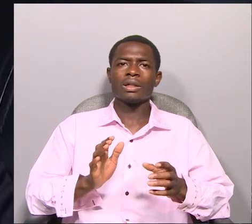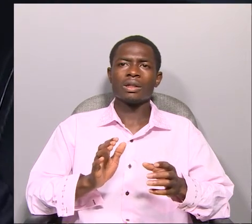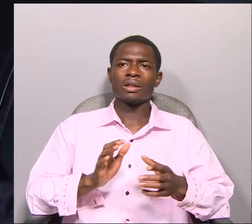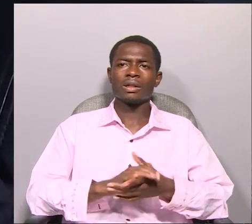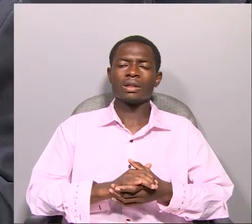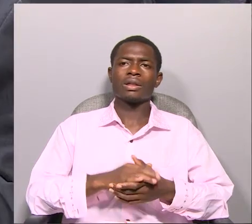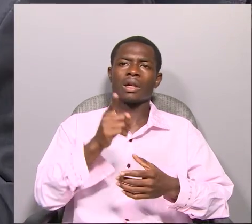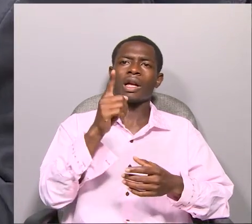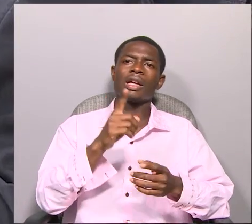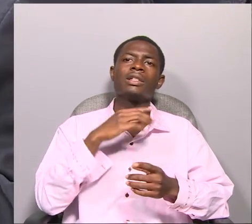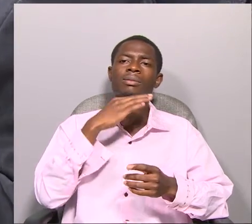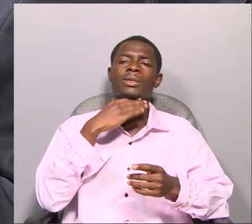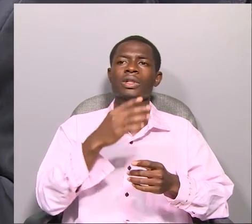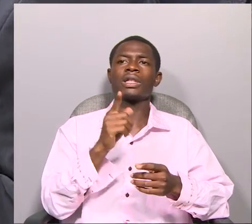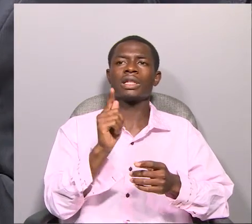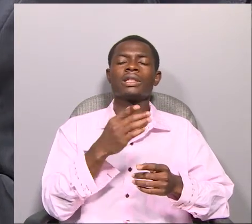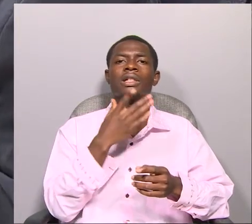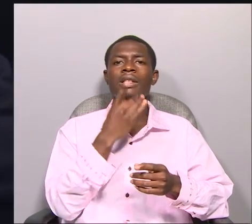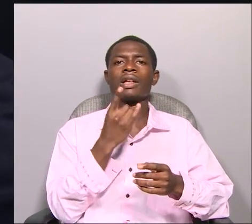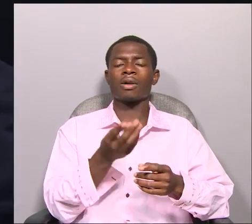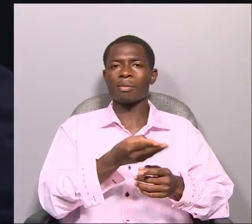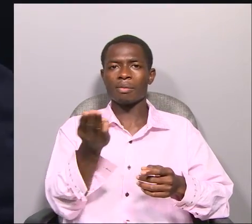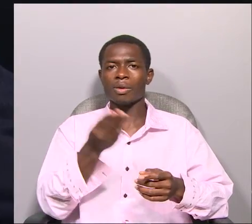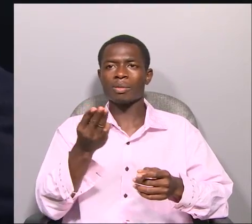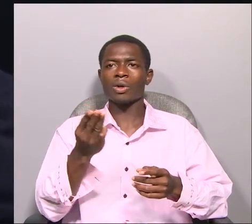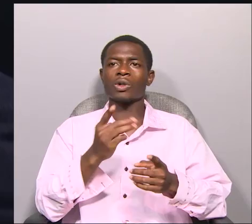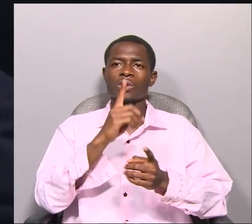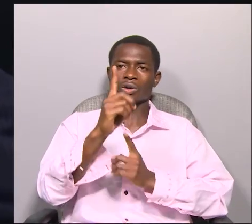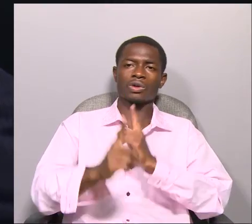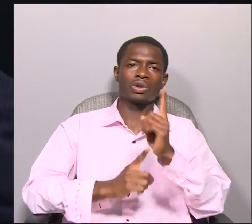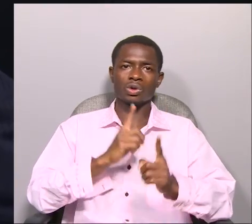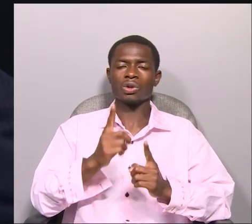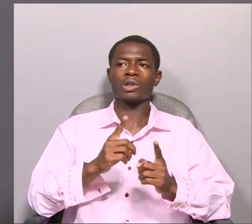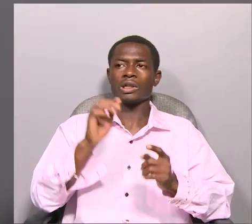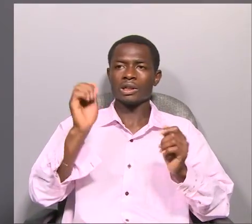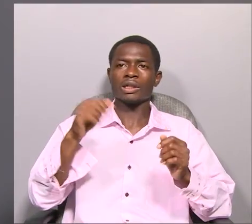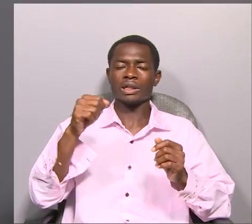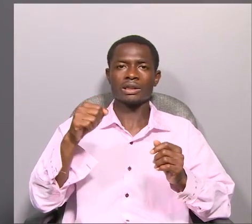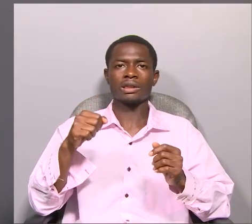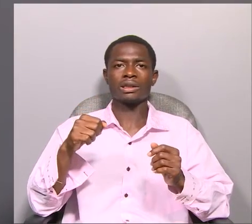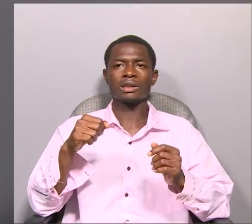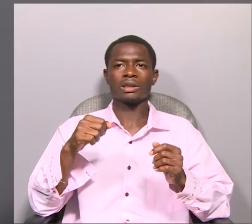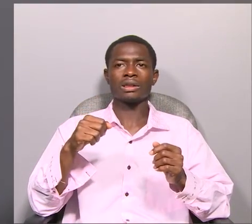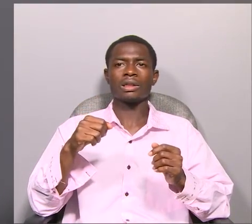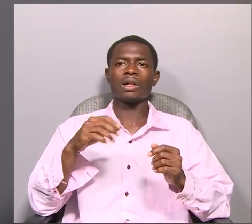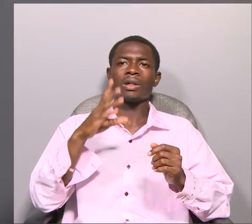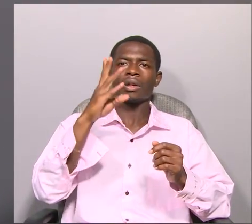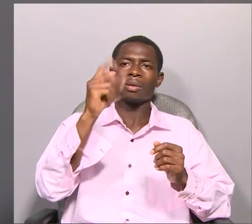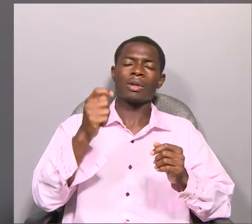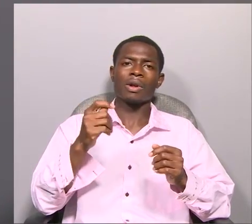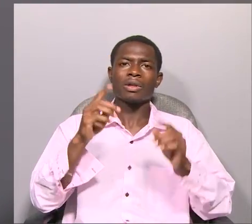young people? Yeah. Because perhaps they don't want to dress up in those fatigues. We are going to go to them. Uh-huh. But we must put a